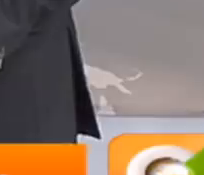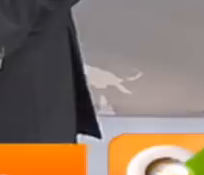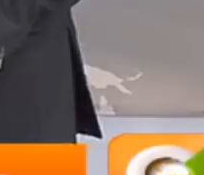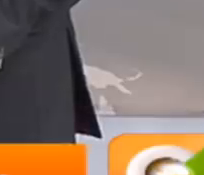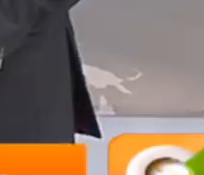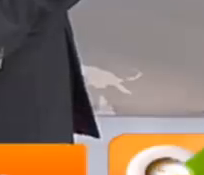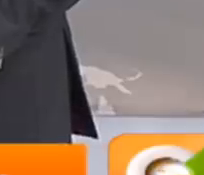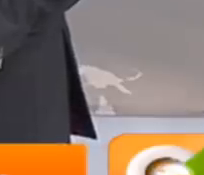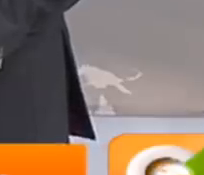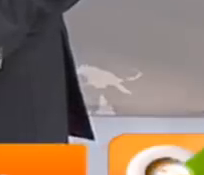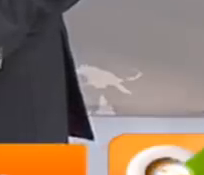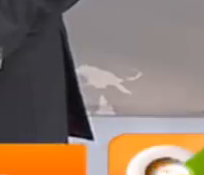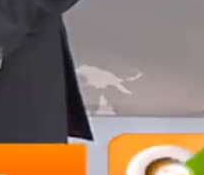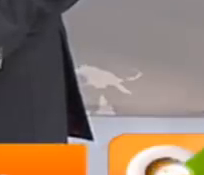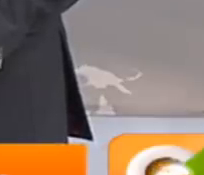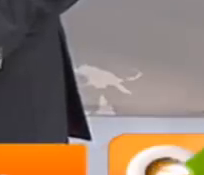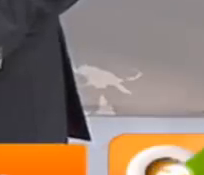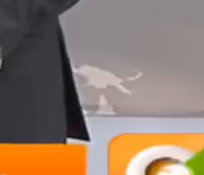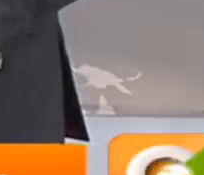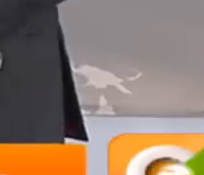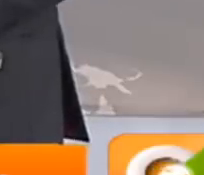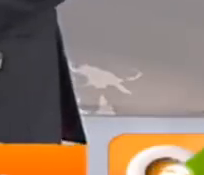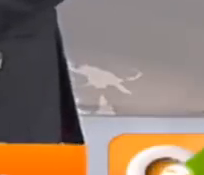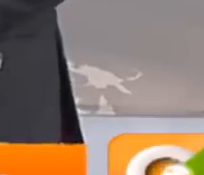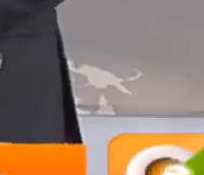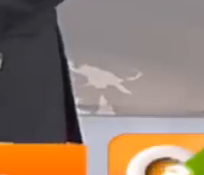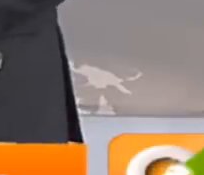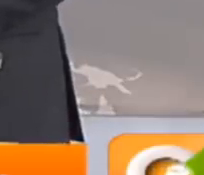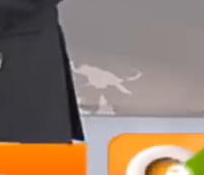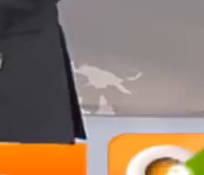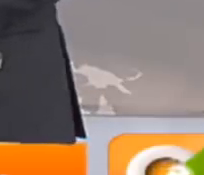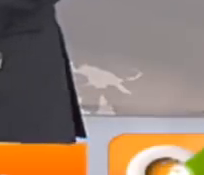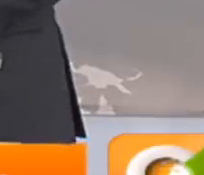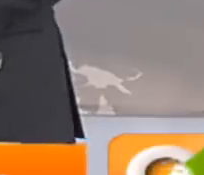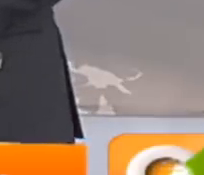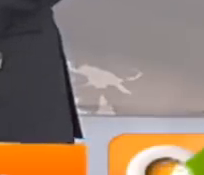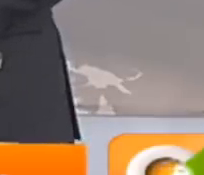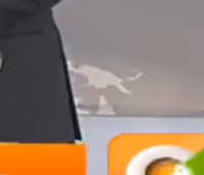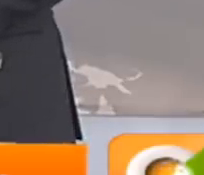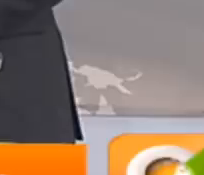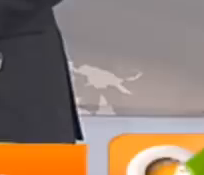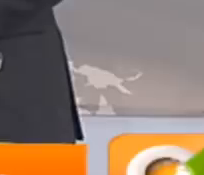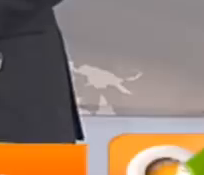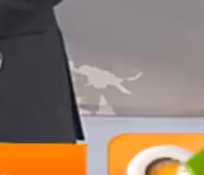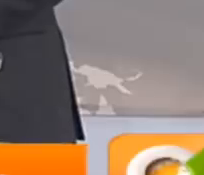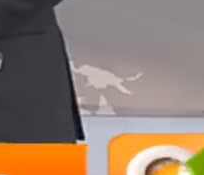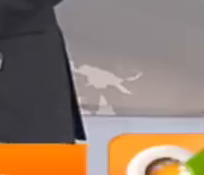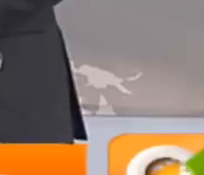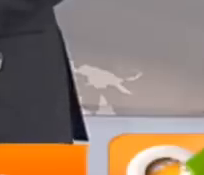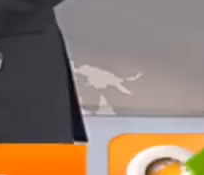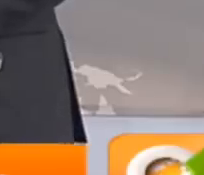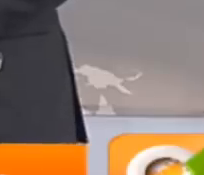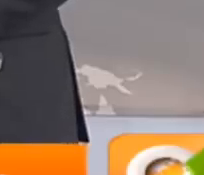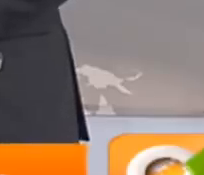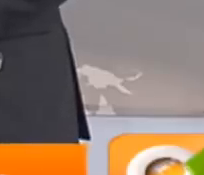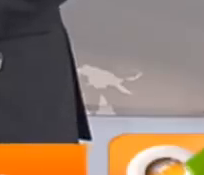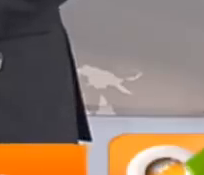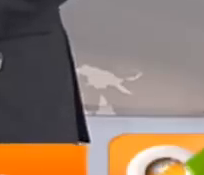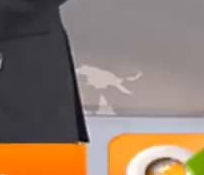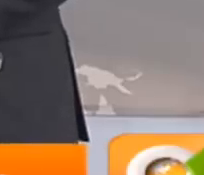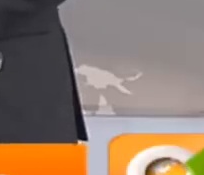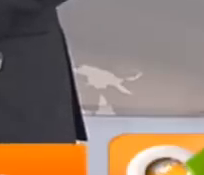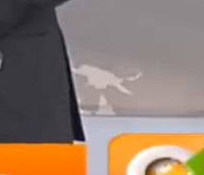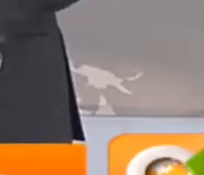mentioned, of course, the socioeconomic impact this would have. Beyond that, we know, as you said, the governor has acted outside of legal bounds with